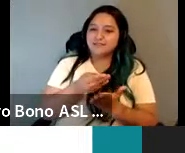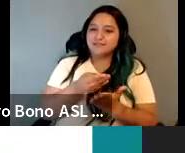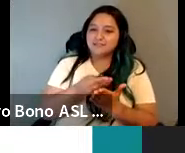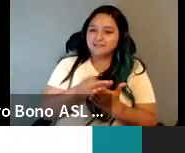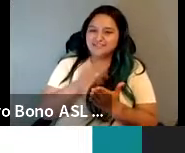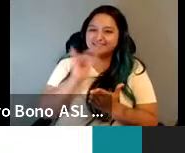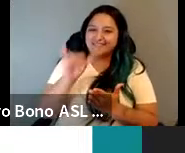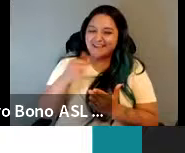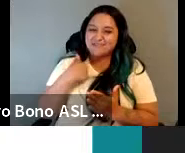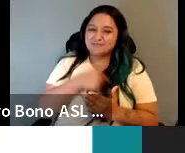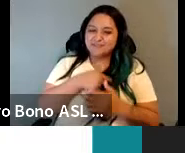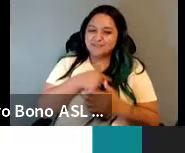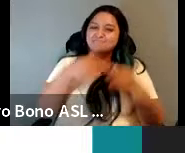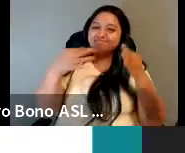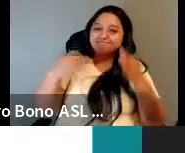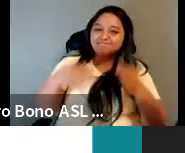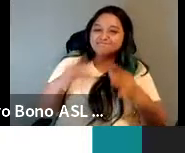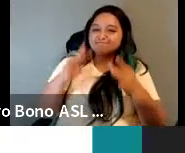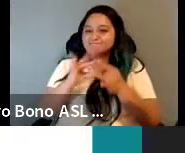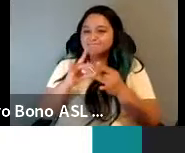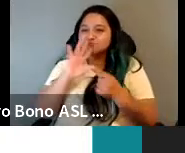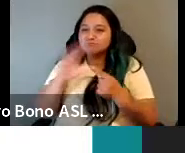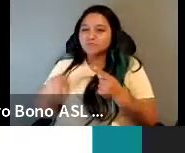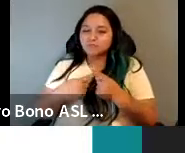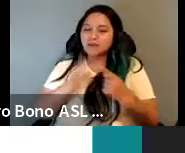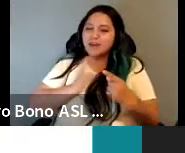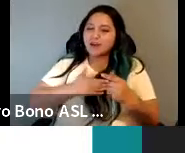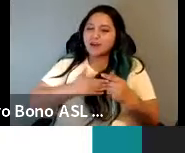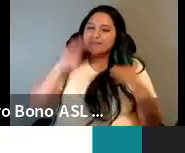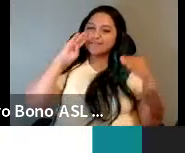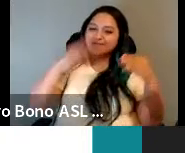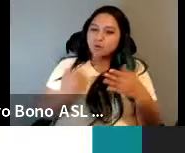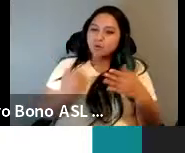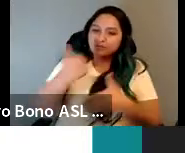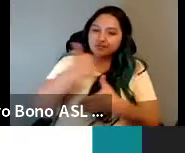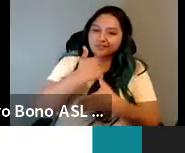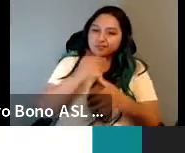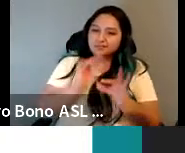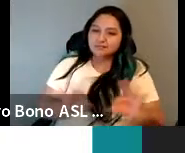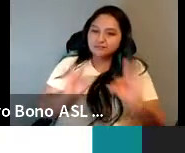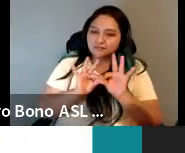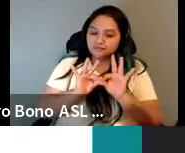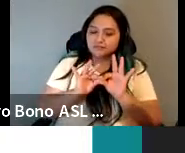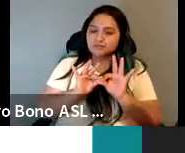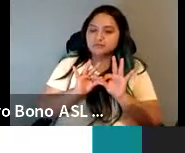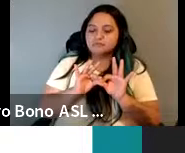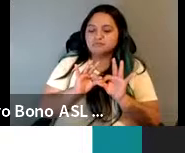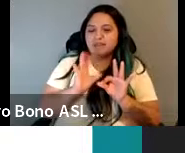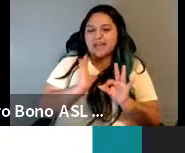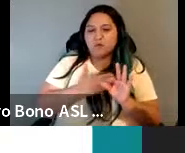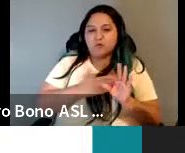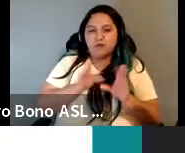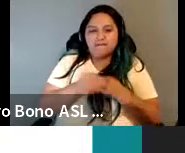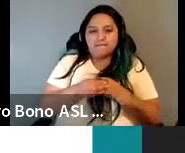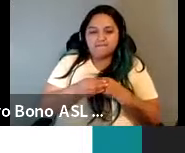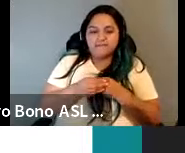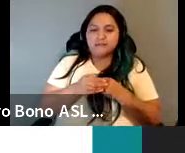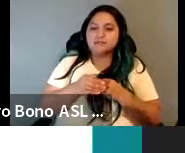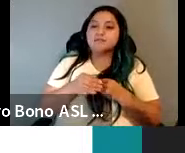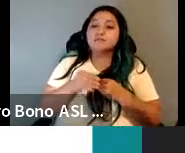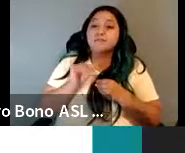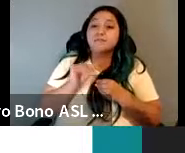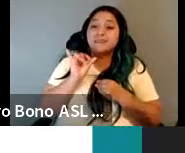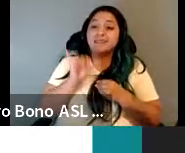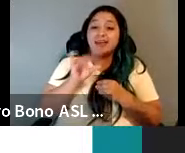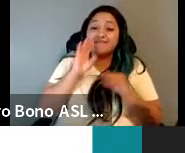you about some of the priorities that we had as an office. And those priorities were what we, throughout the